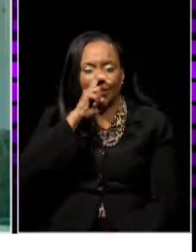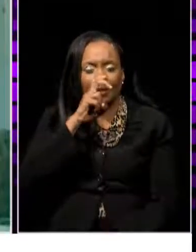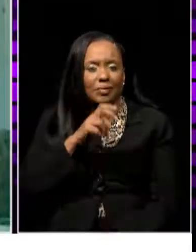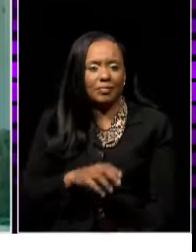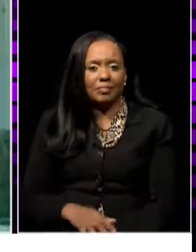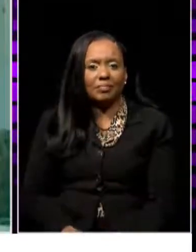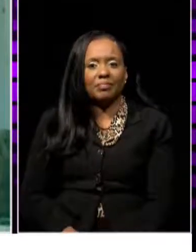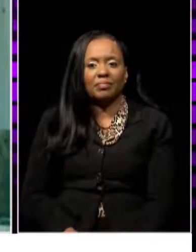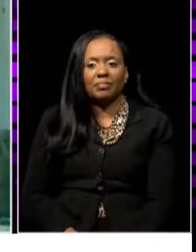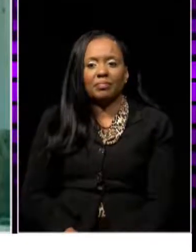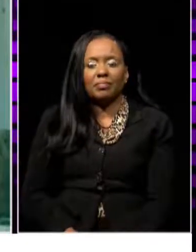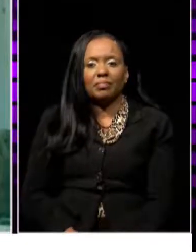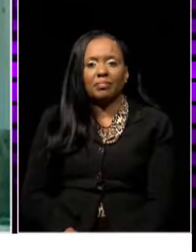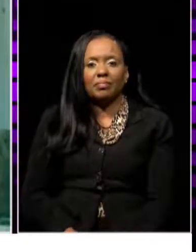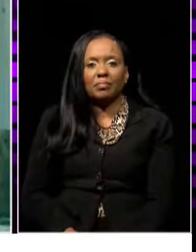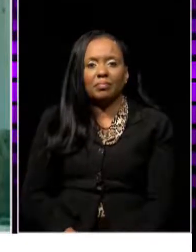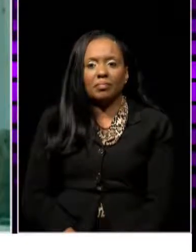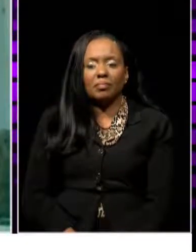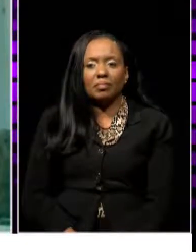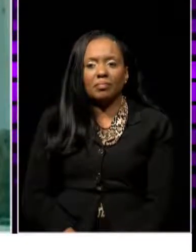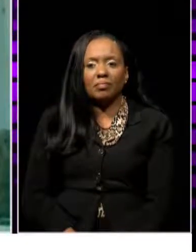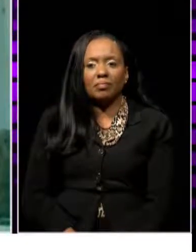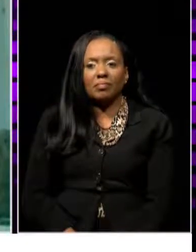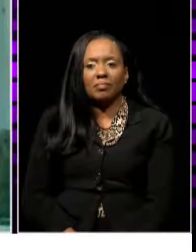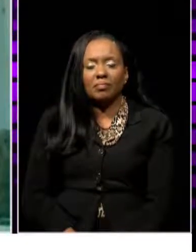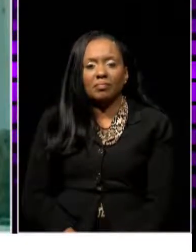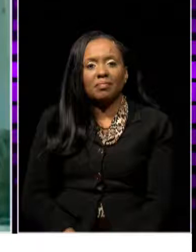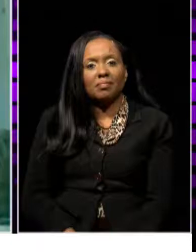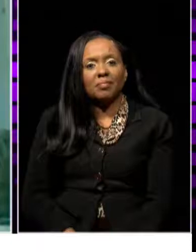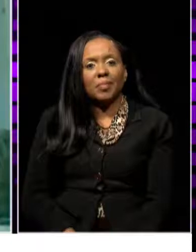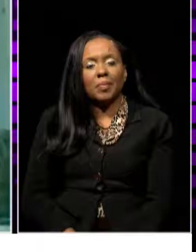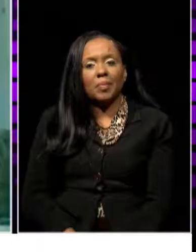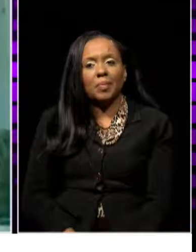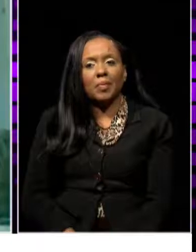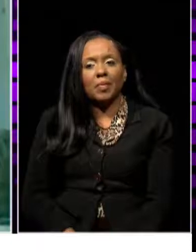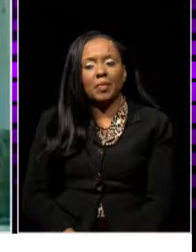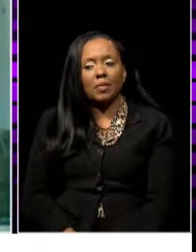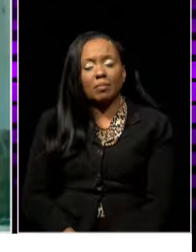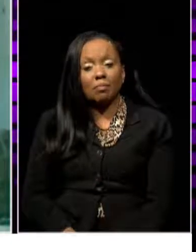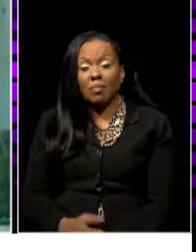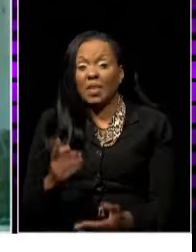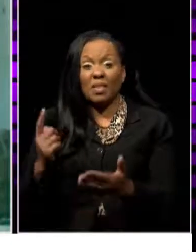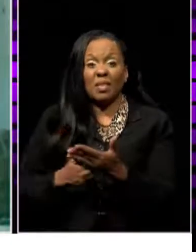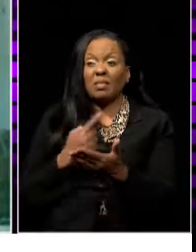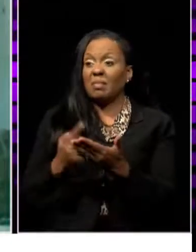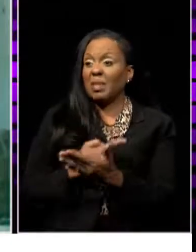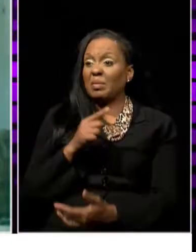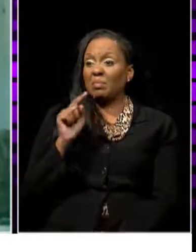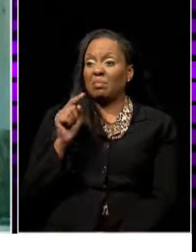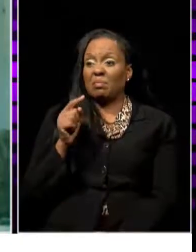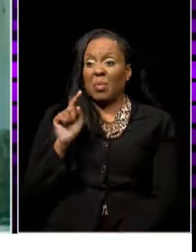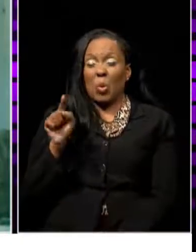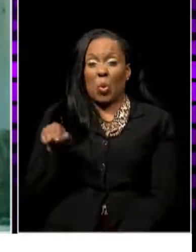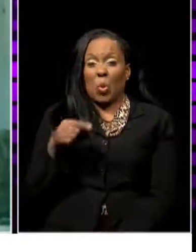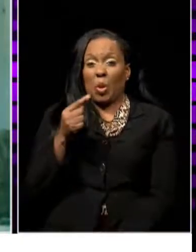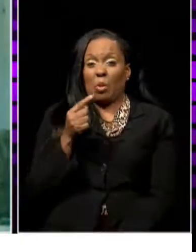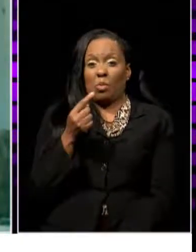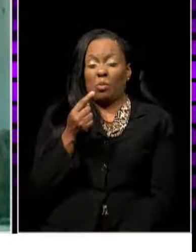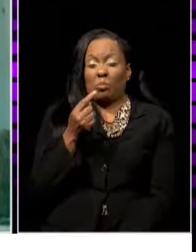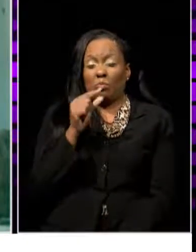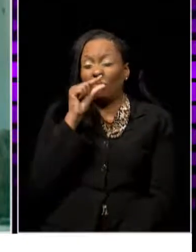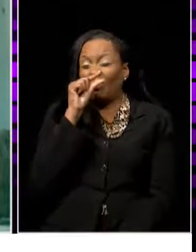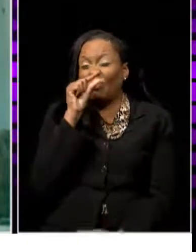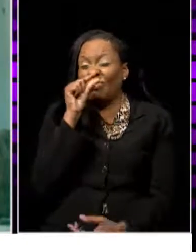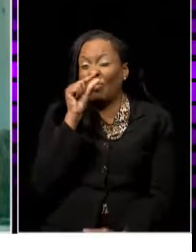Because it just takes a small mistake for so many things to open up to them, for them